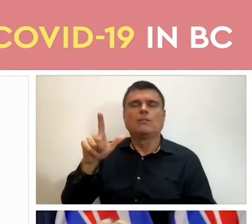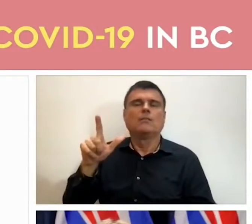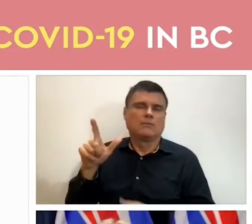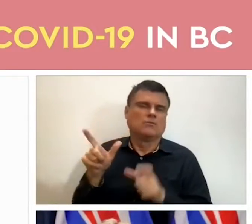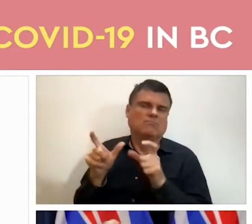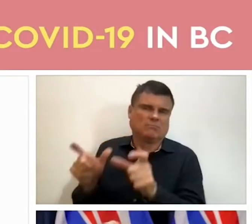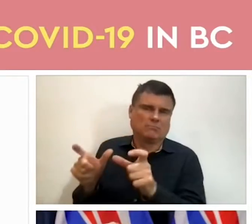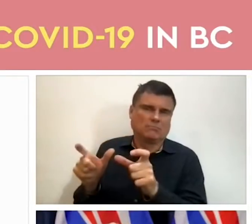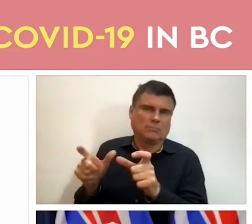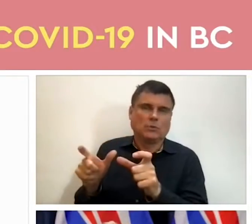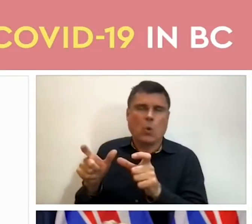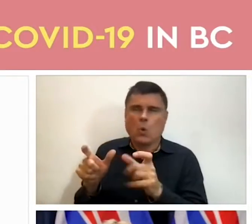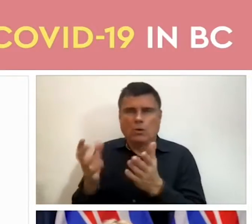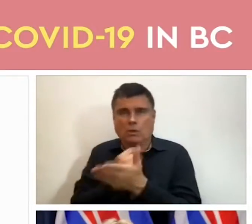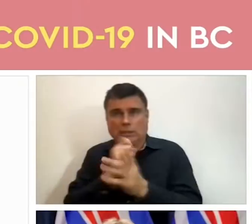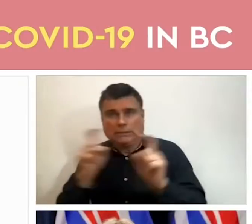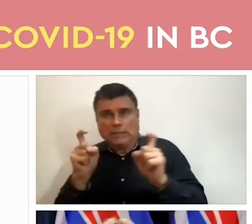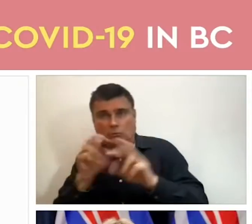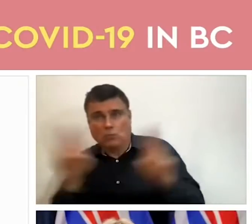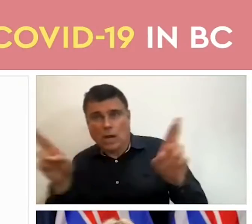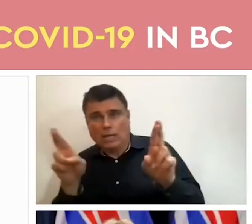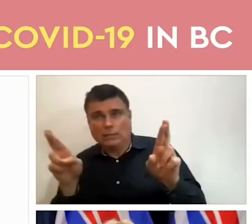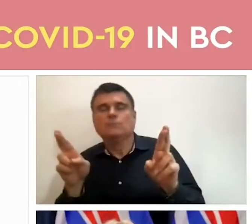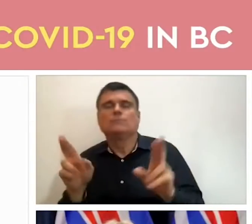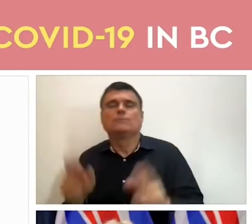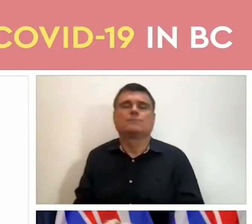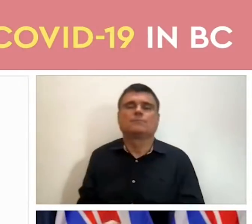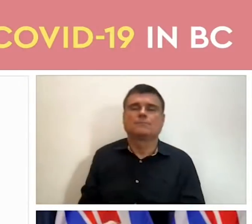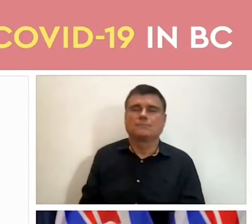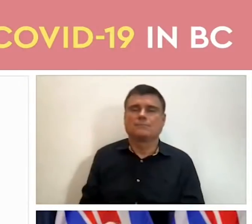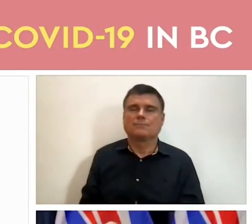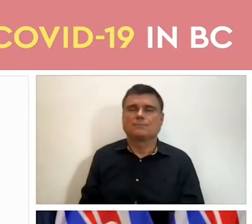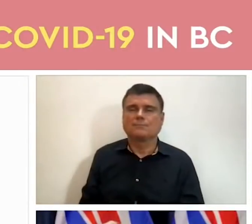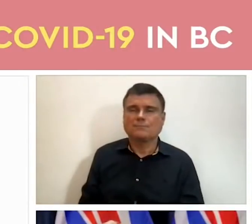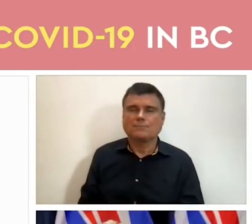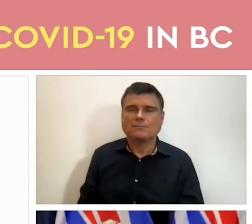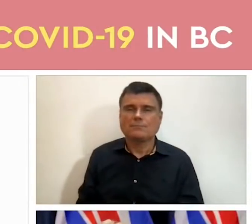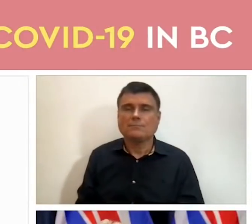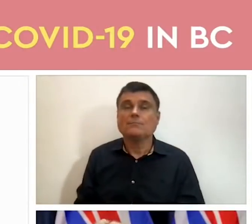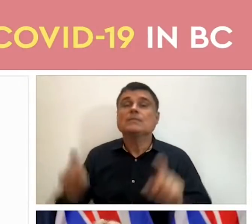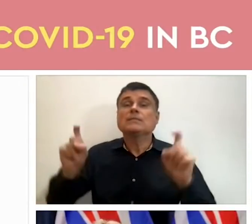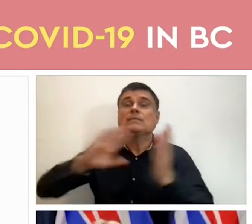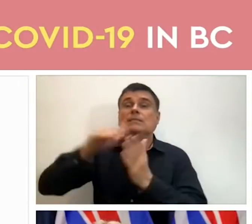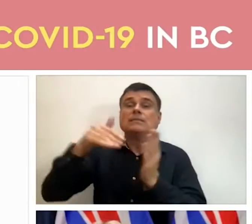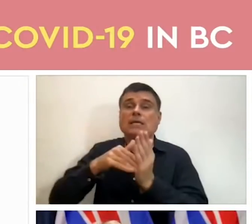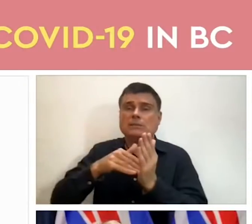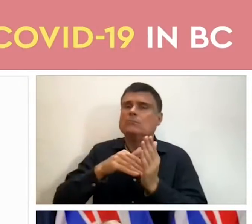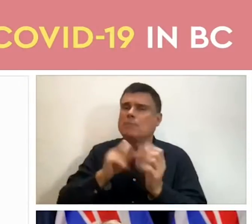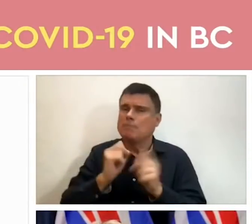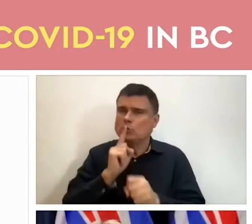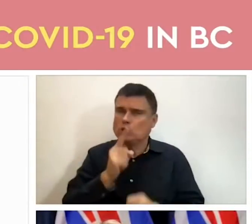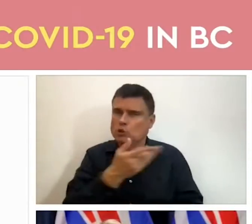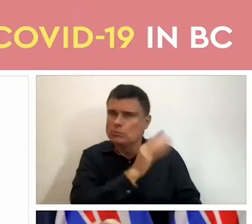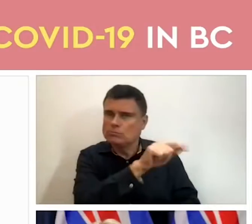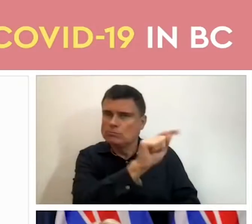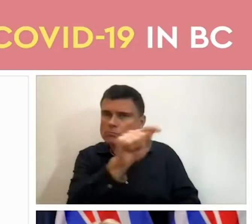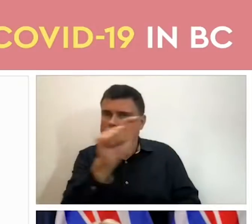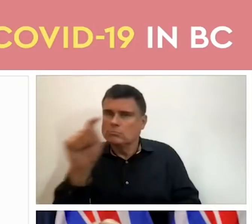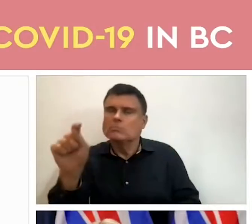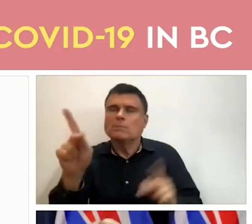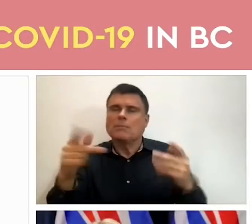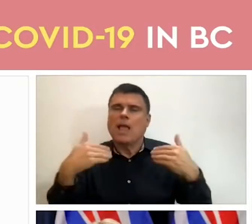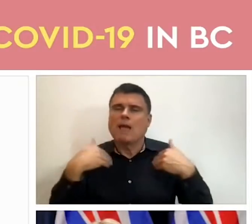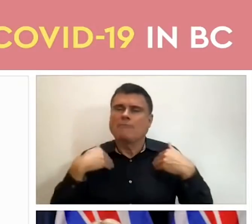well, we have a strategy through our testing centres to make sure we can get rapid access to sotrovimab and some of the